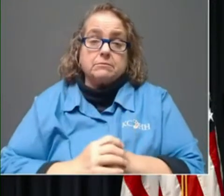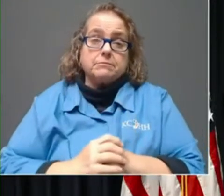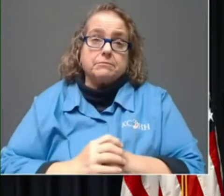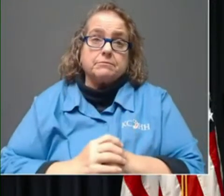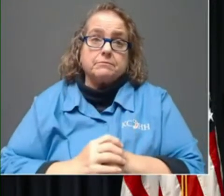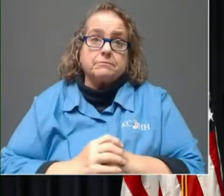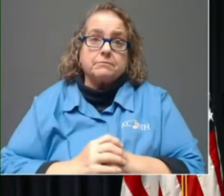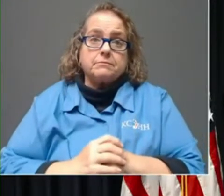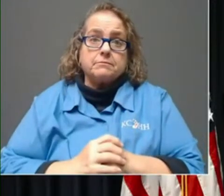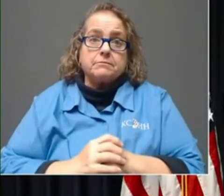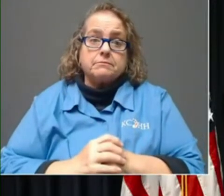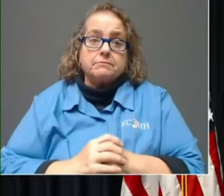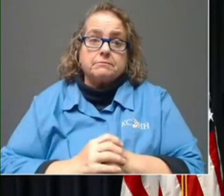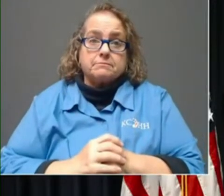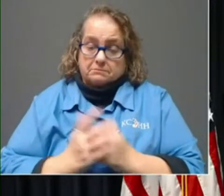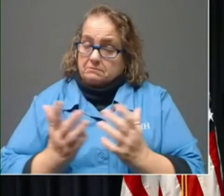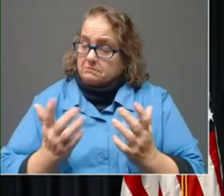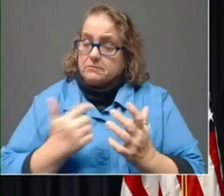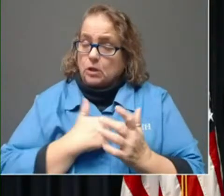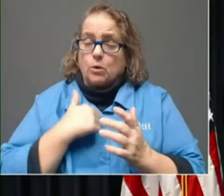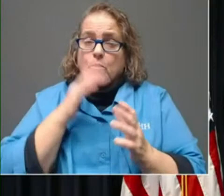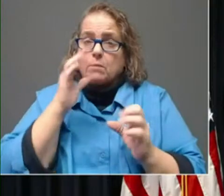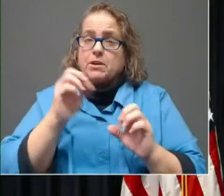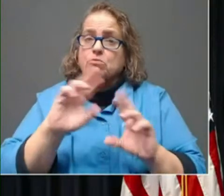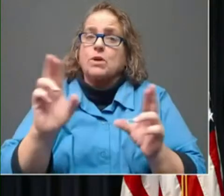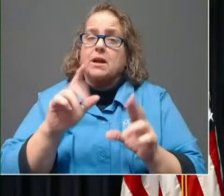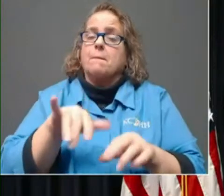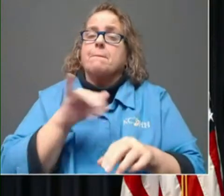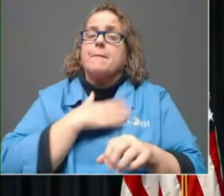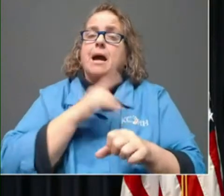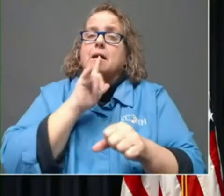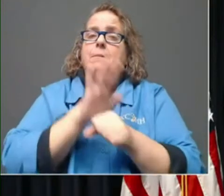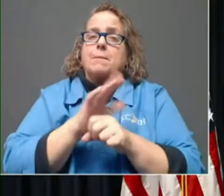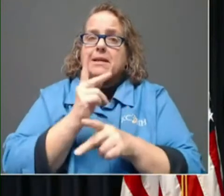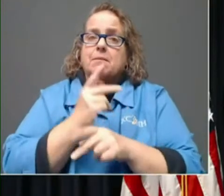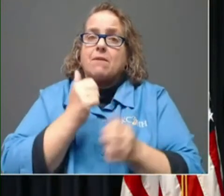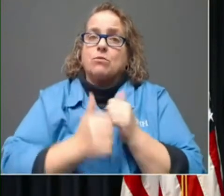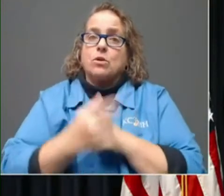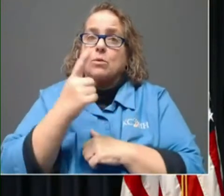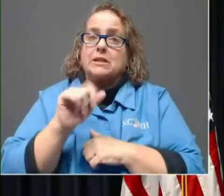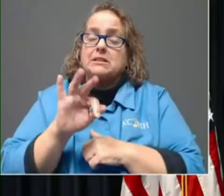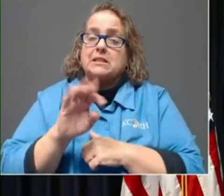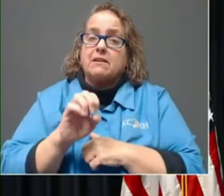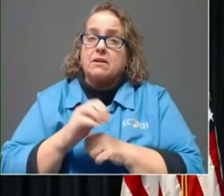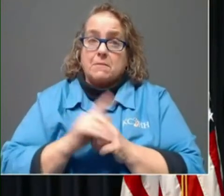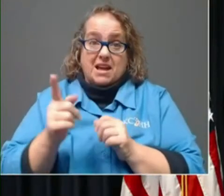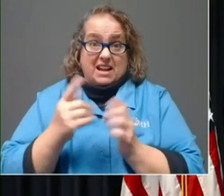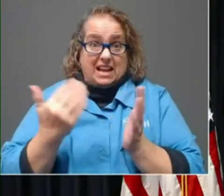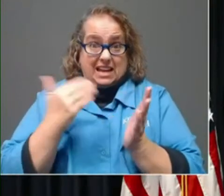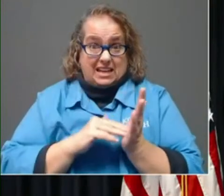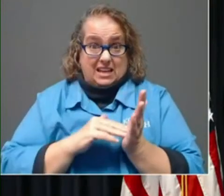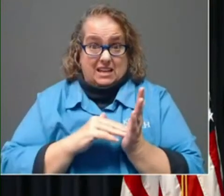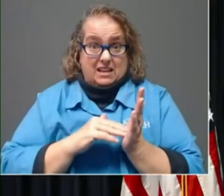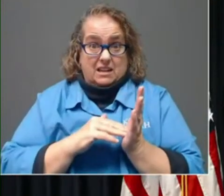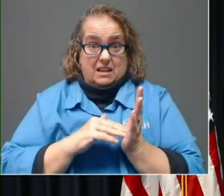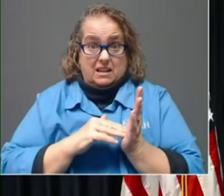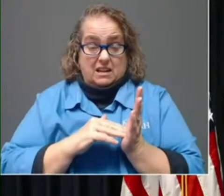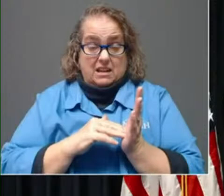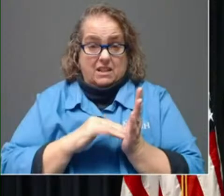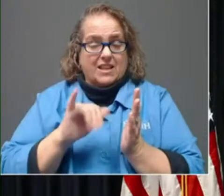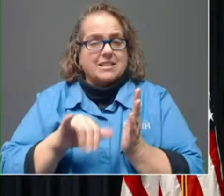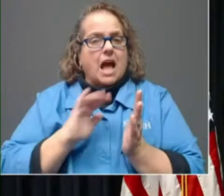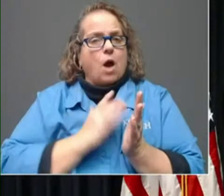we'll be ready. That's my commitment, to keep everybody safe. But again, this is our moment,